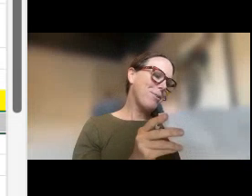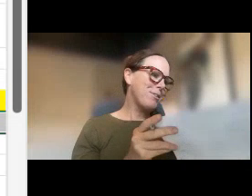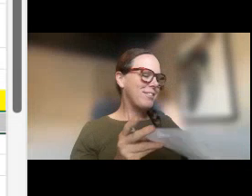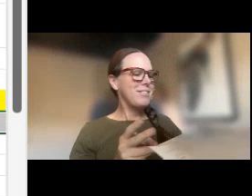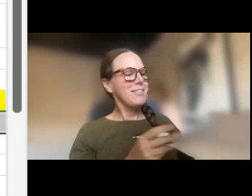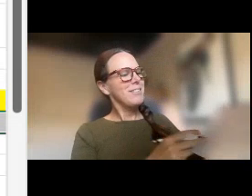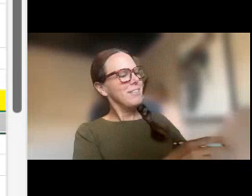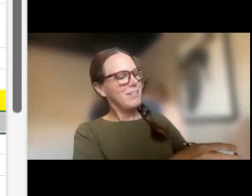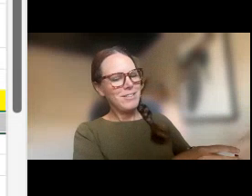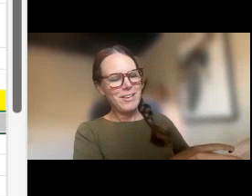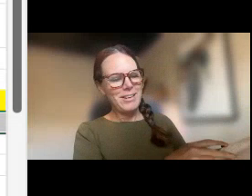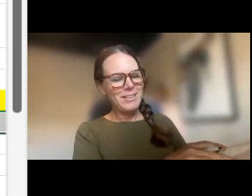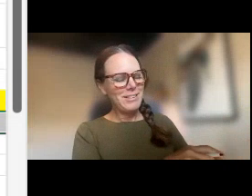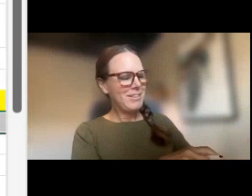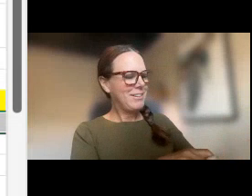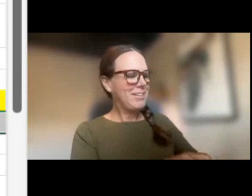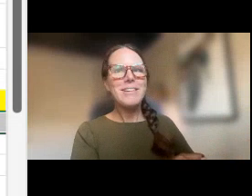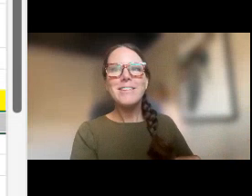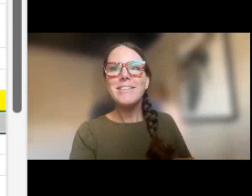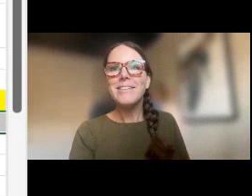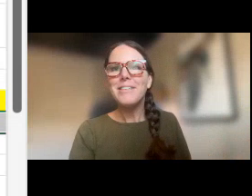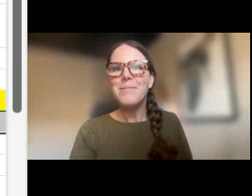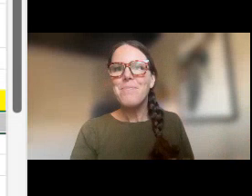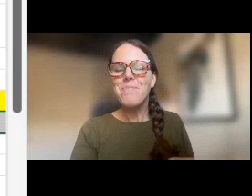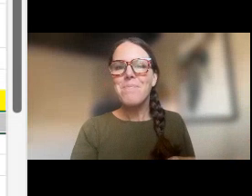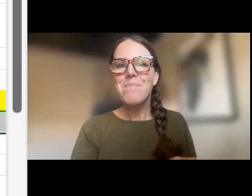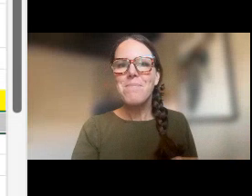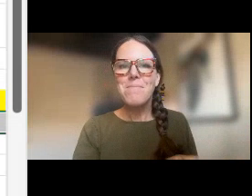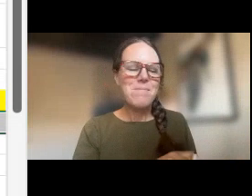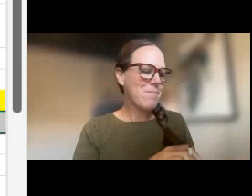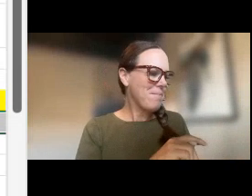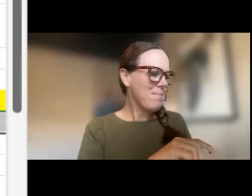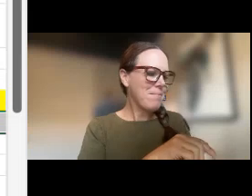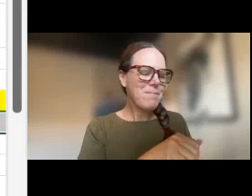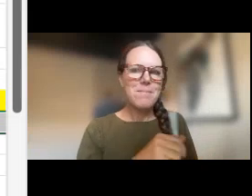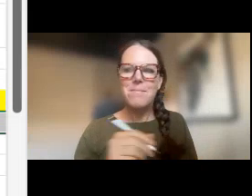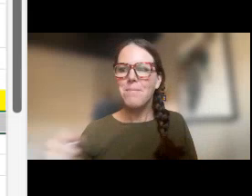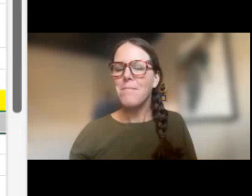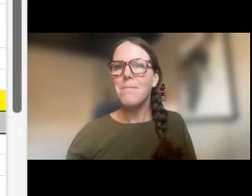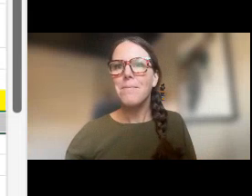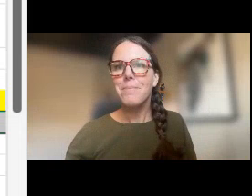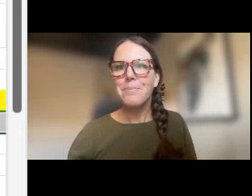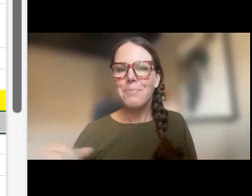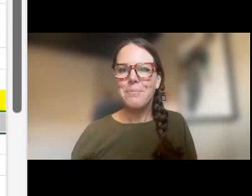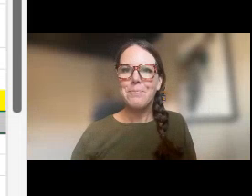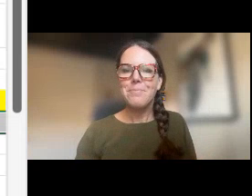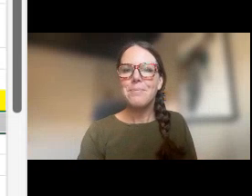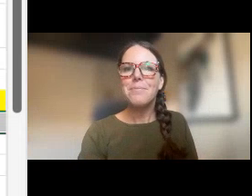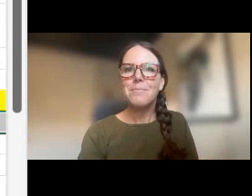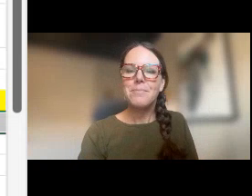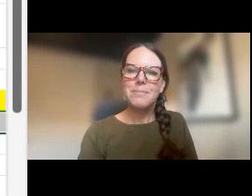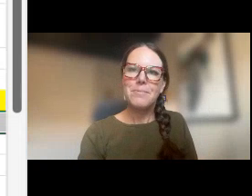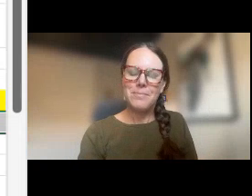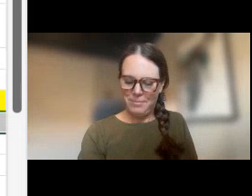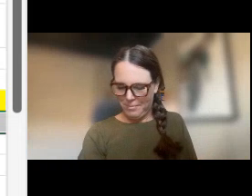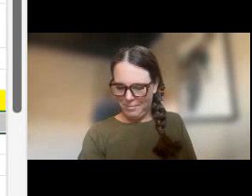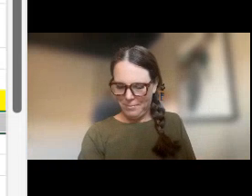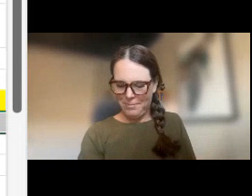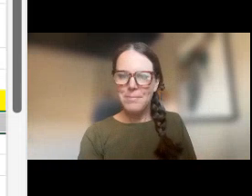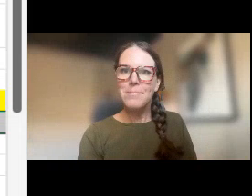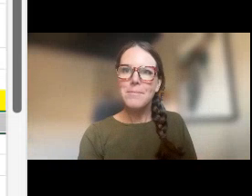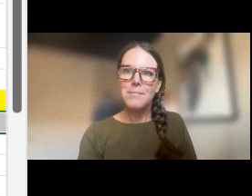Holy moles. I mean, Okay. this assumes that everyone signs up. There is a cutoff date for the applicants